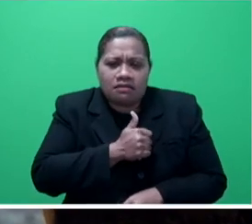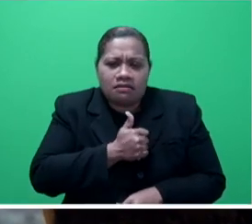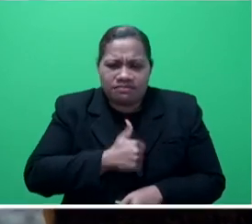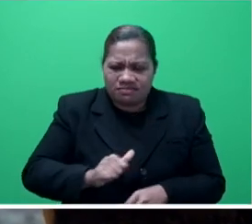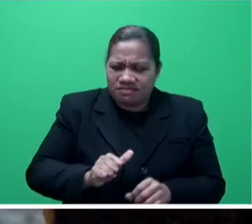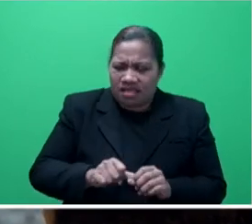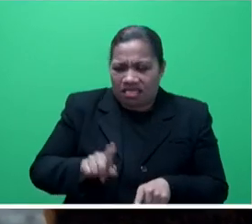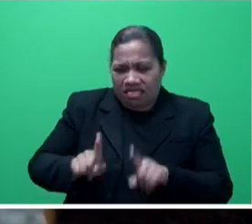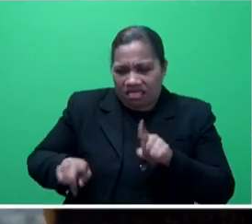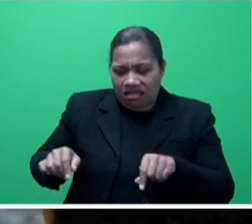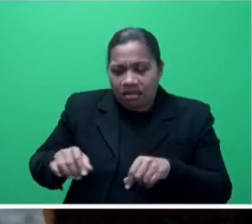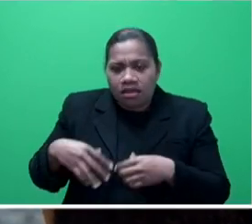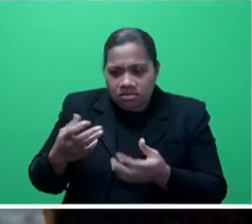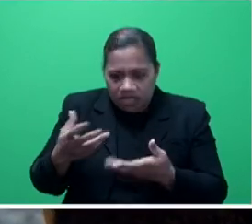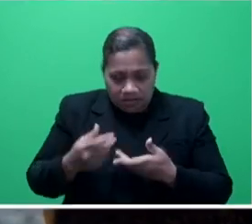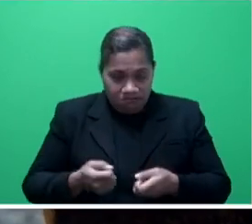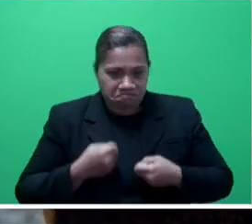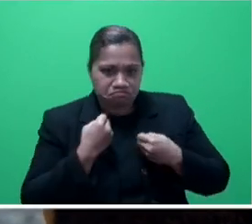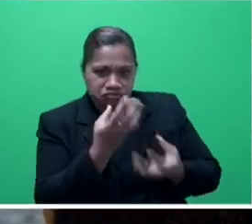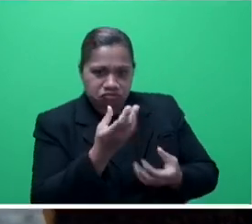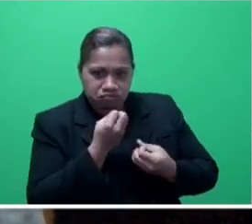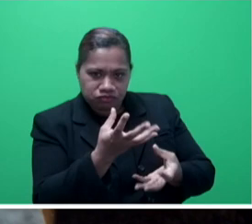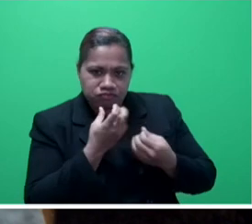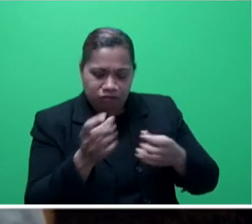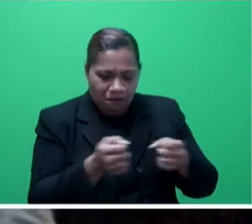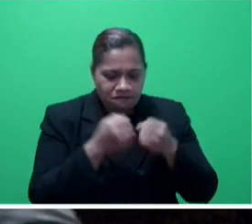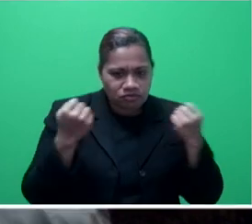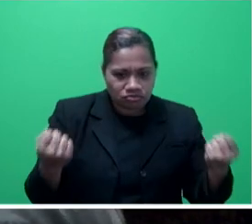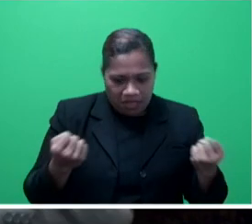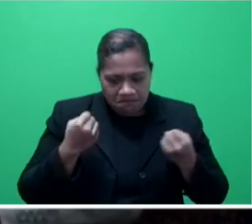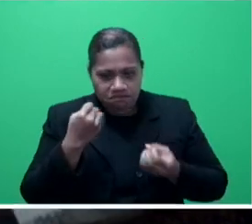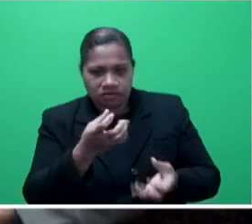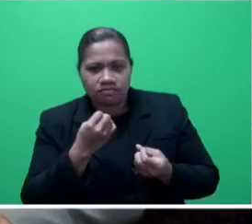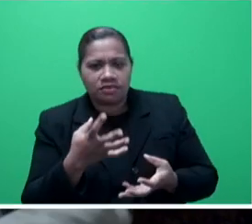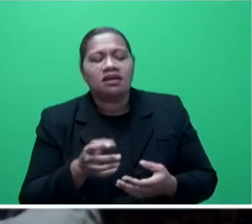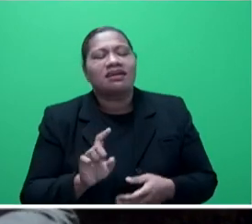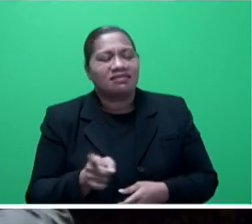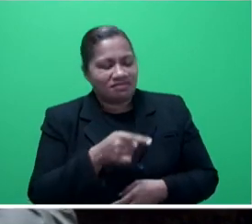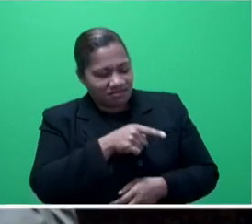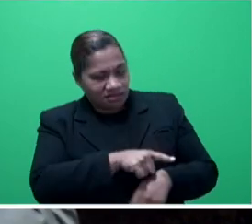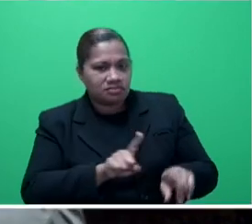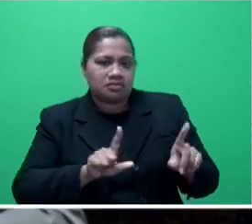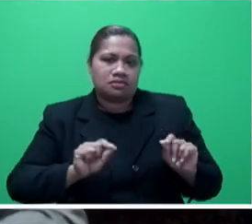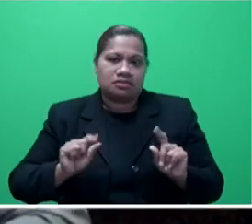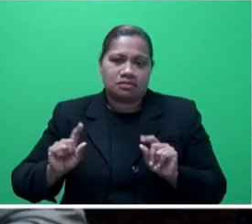points and get to the front page of Fiji Village or Fiji Times. That's what they're doing.